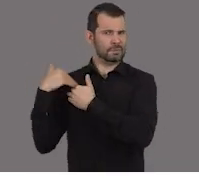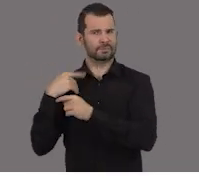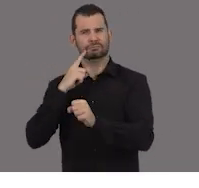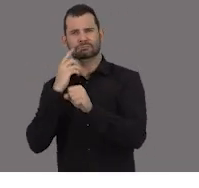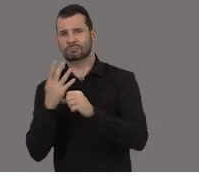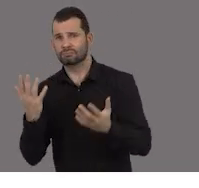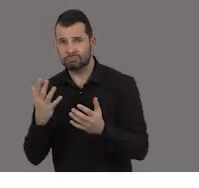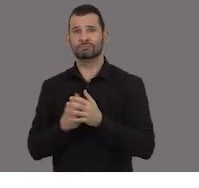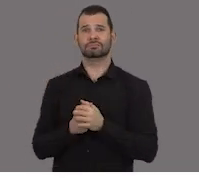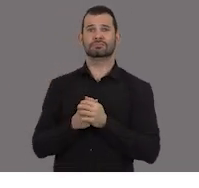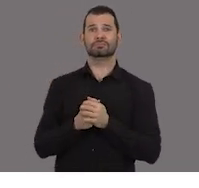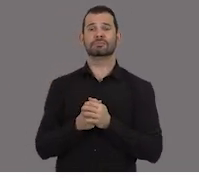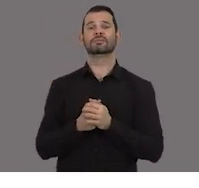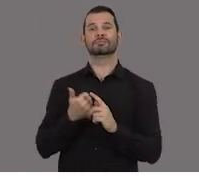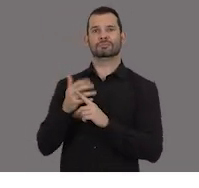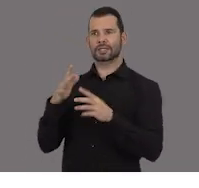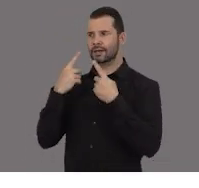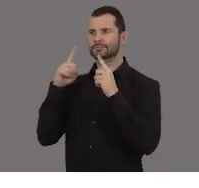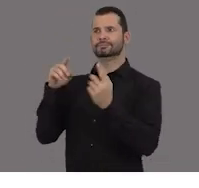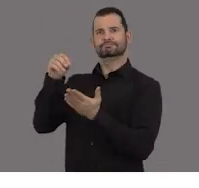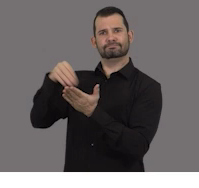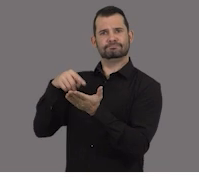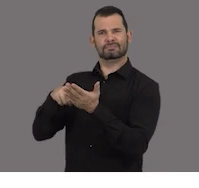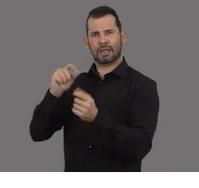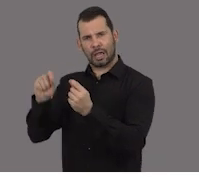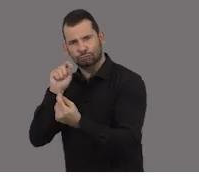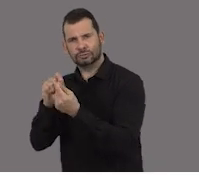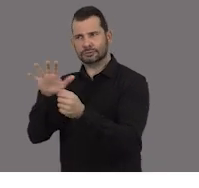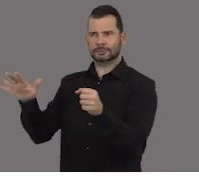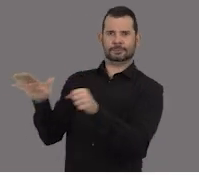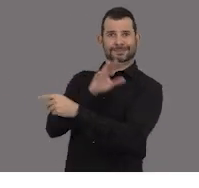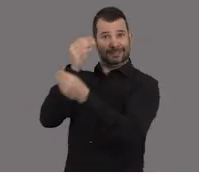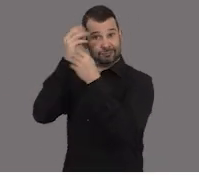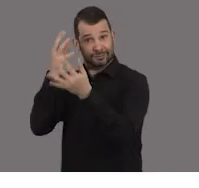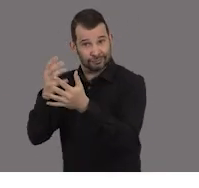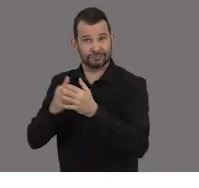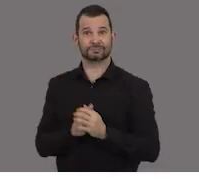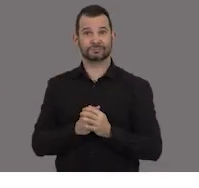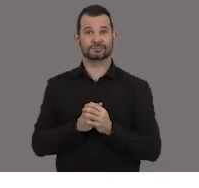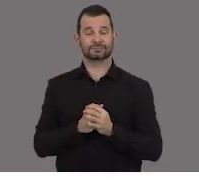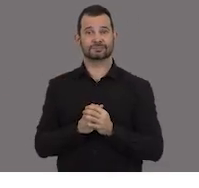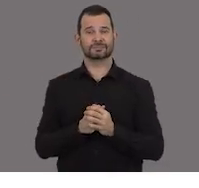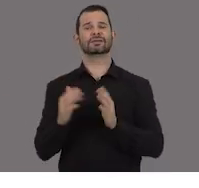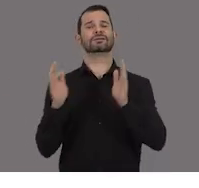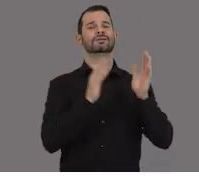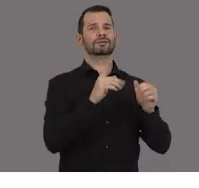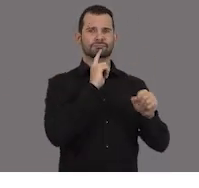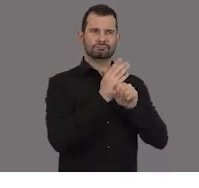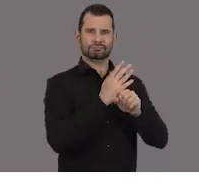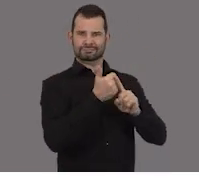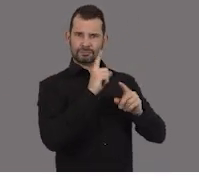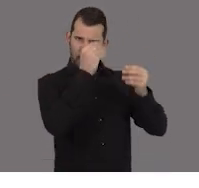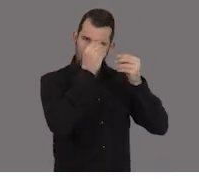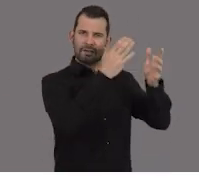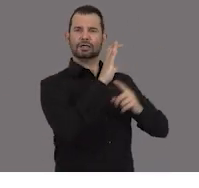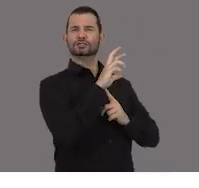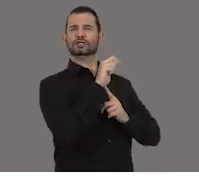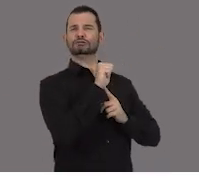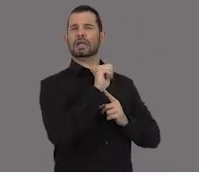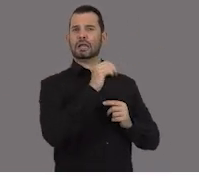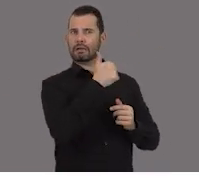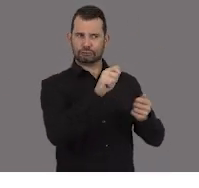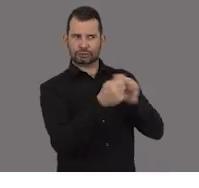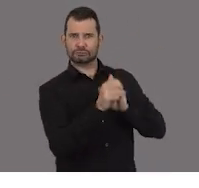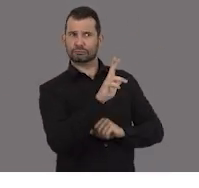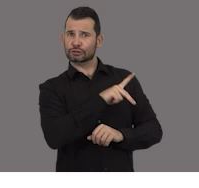taxpayer's responsibility to ensure that they declare accurate and complete information, and they notify